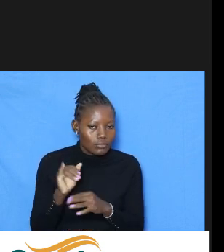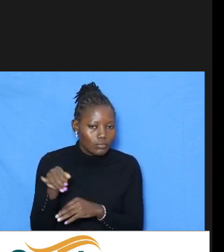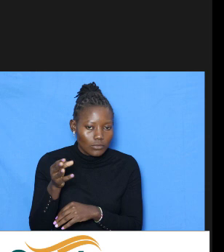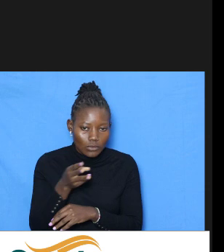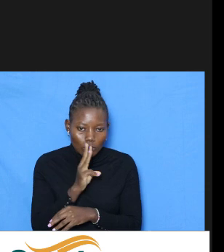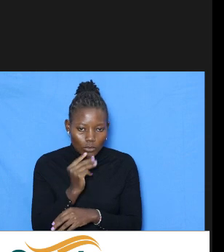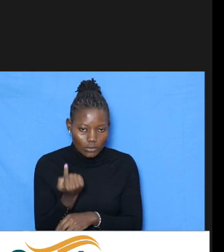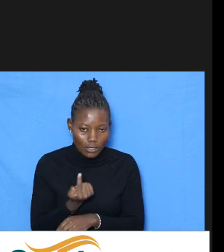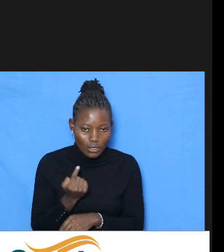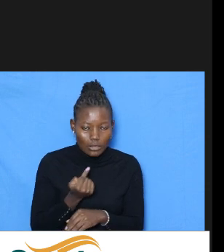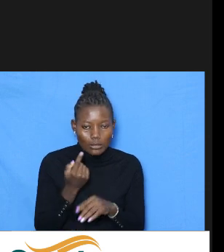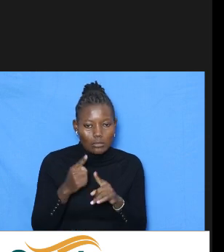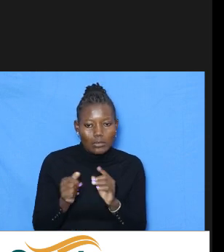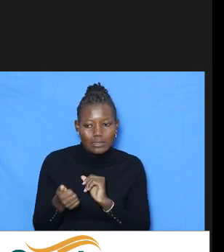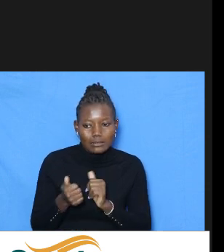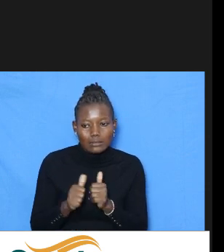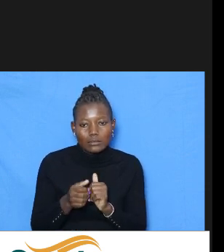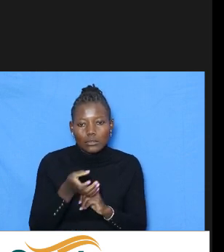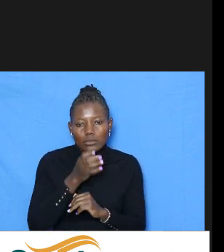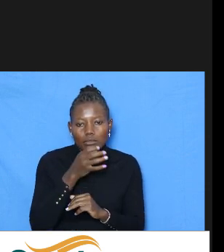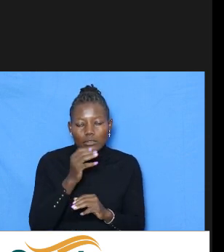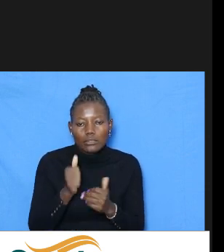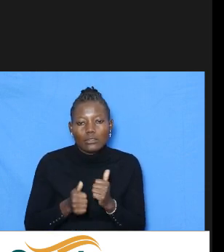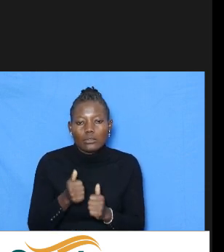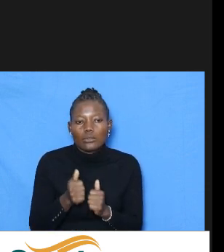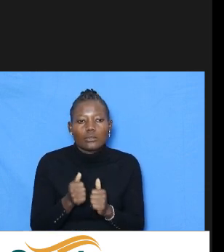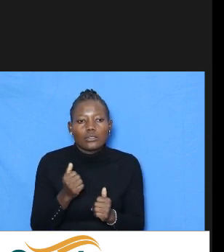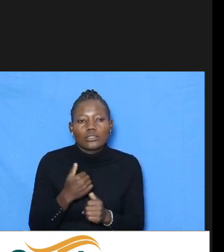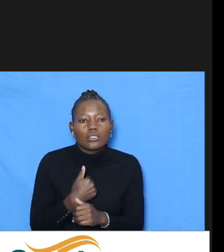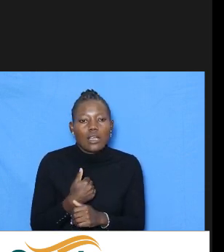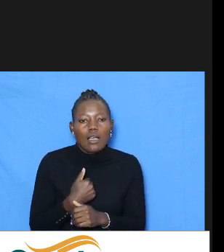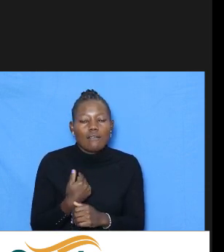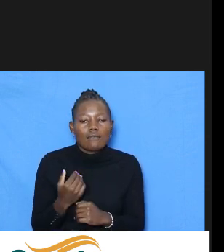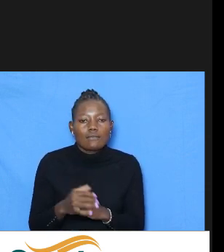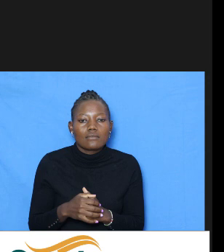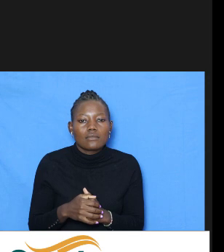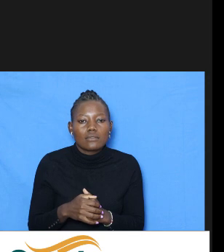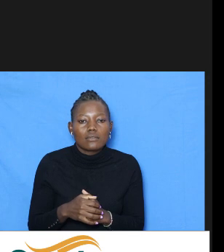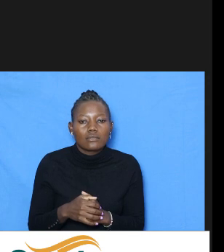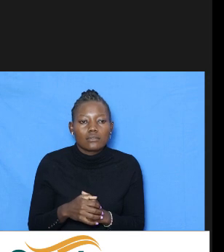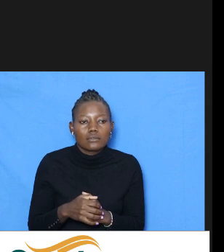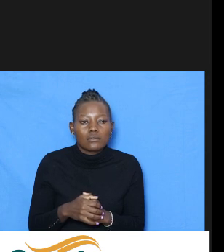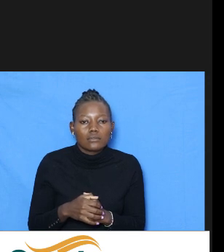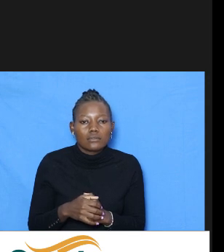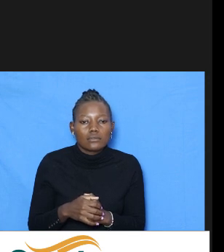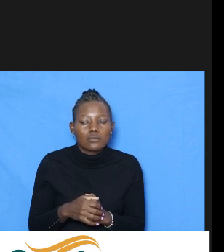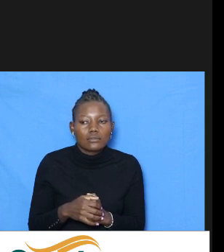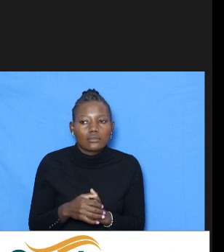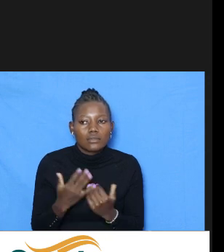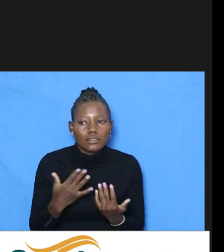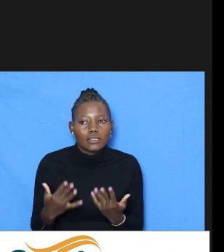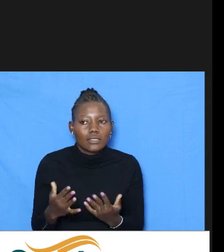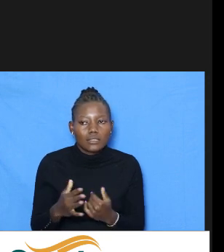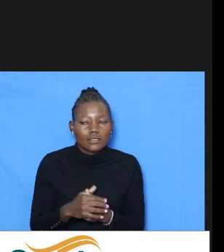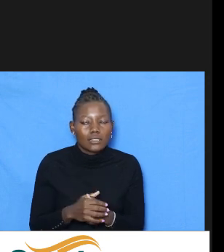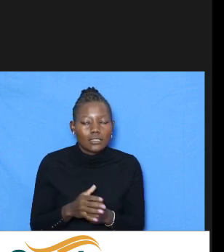water alone, but sports drinks which have been permitted, which contain electrolytes, which use a lot in sweat,